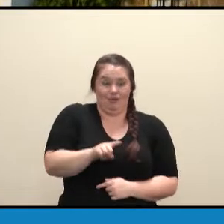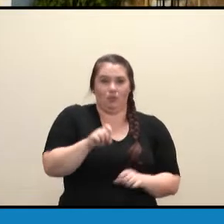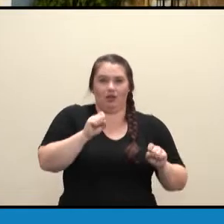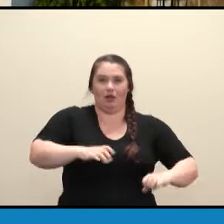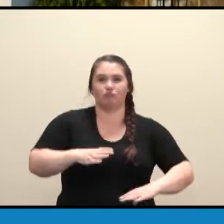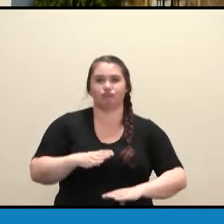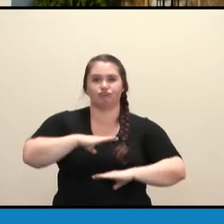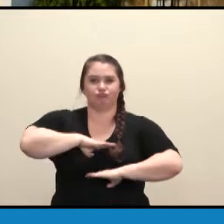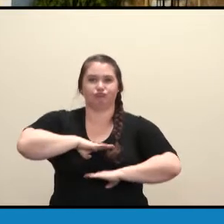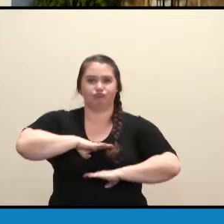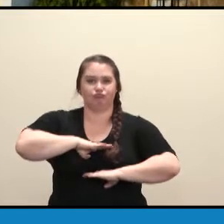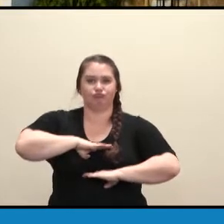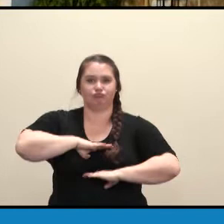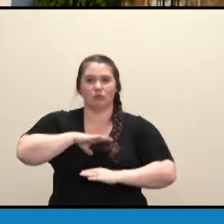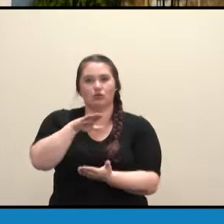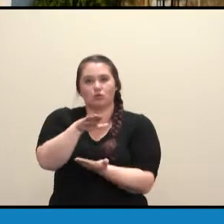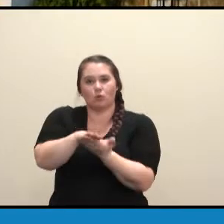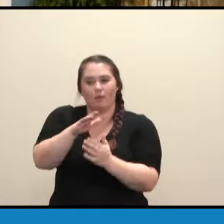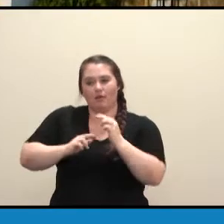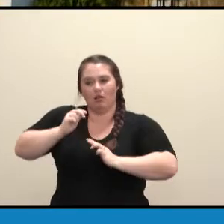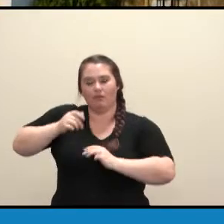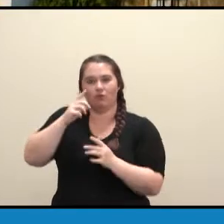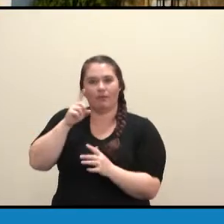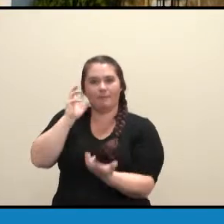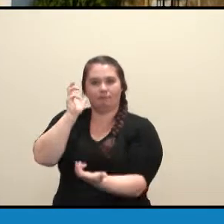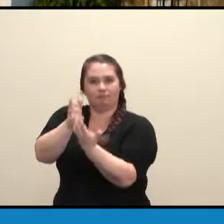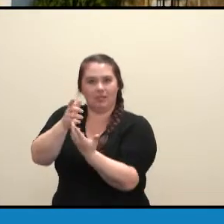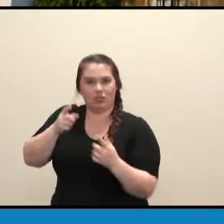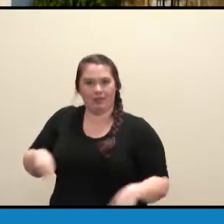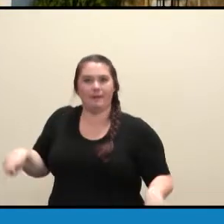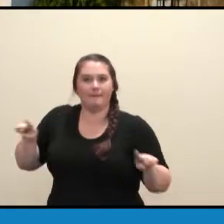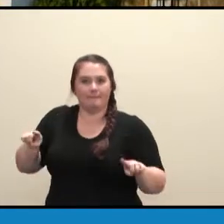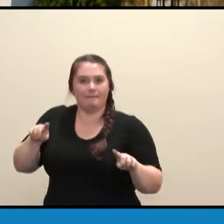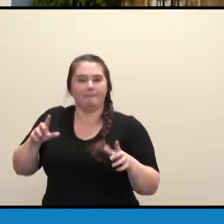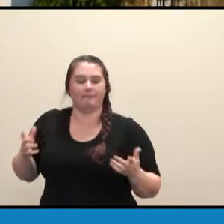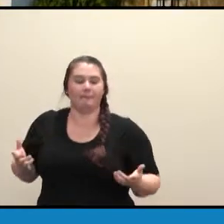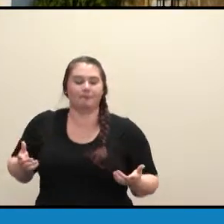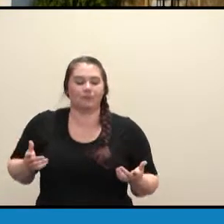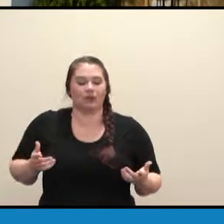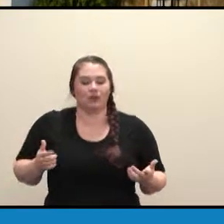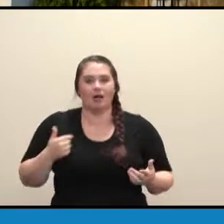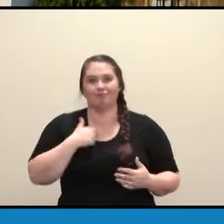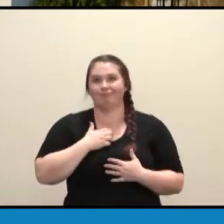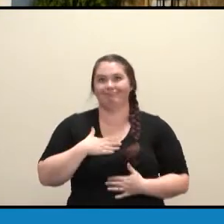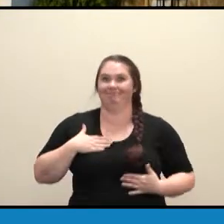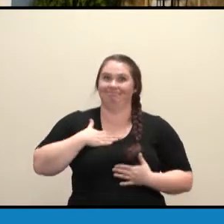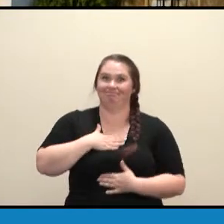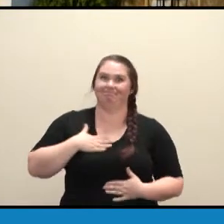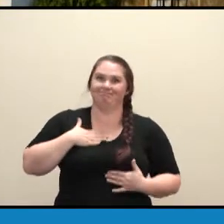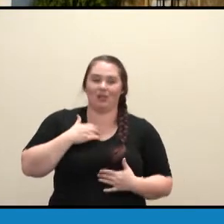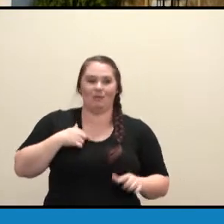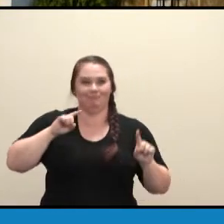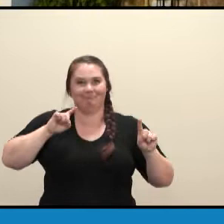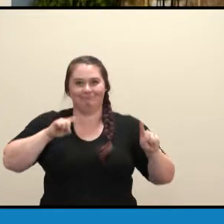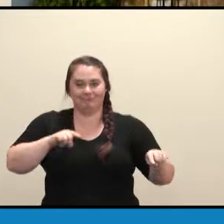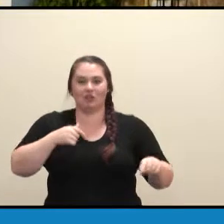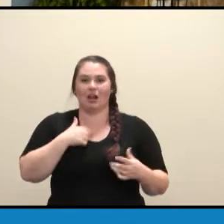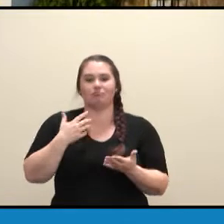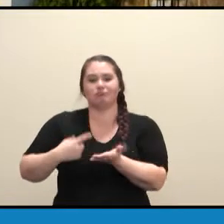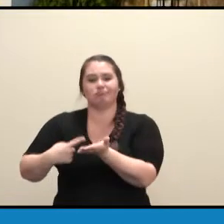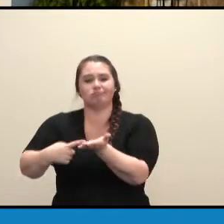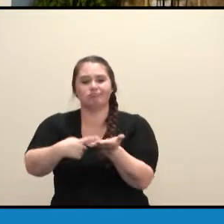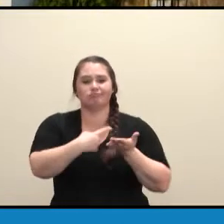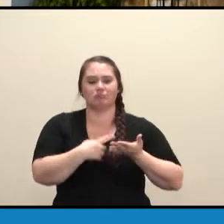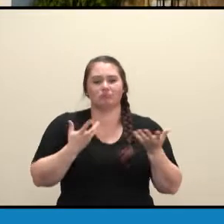their needs and connect with them. And I had a great time, got to talk to most of the students who